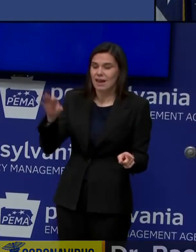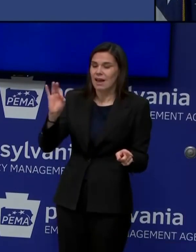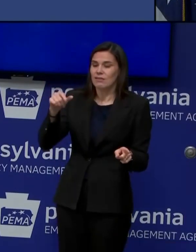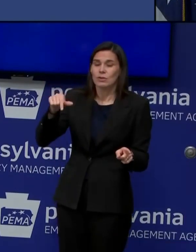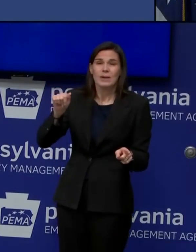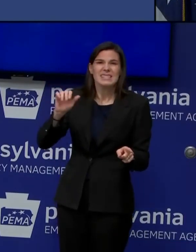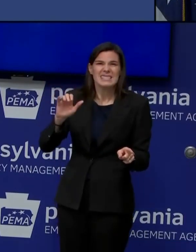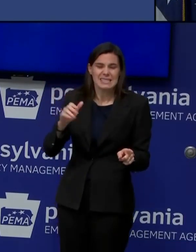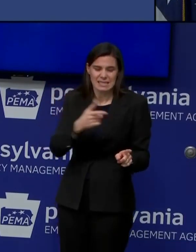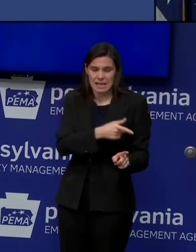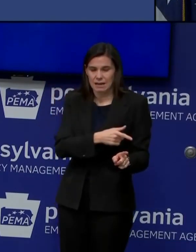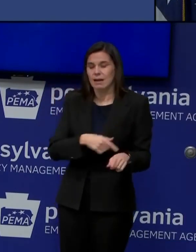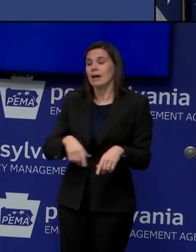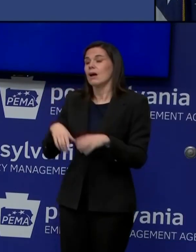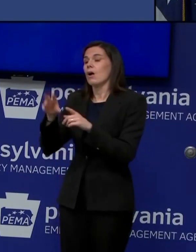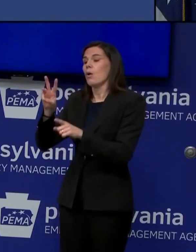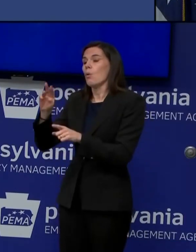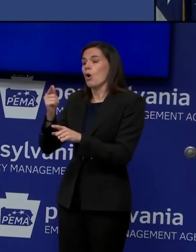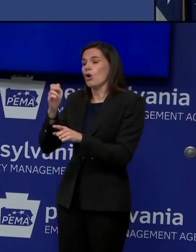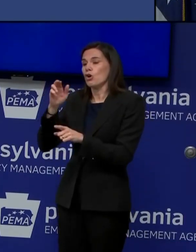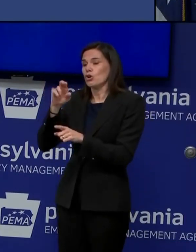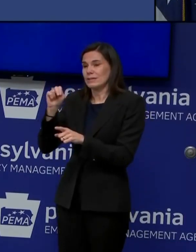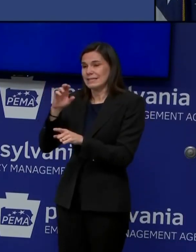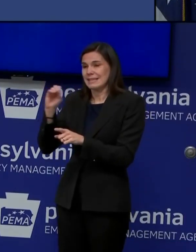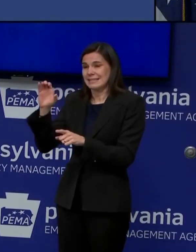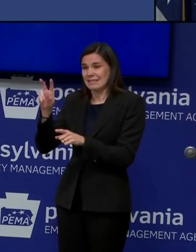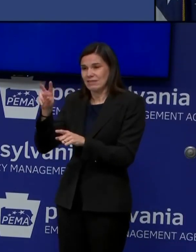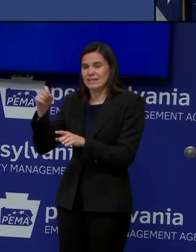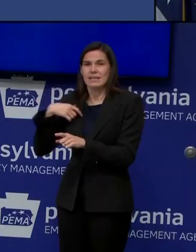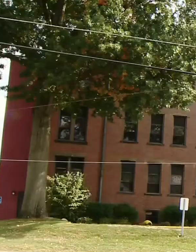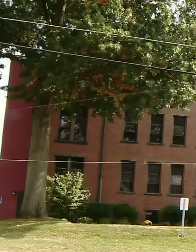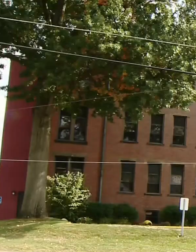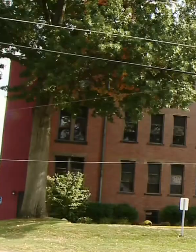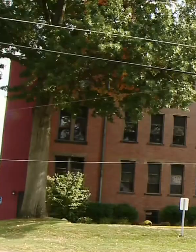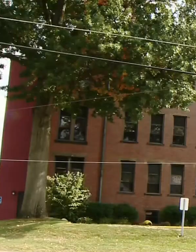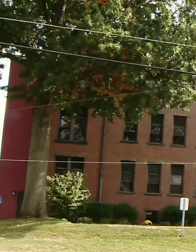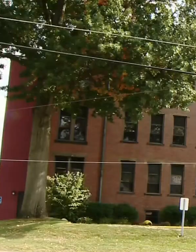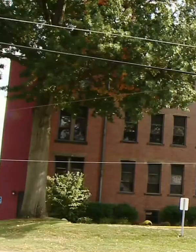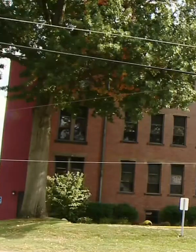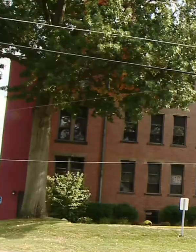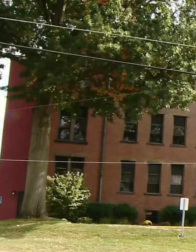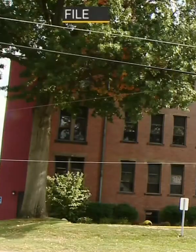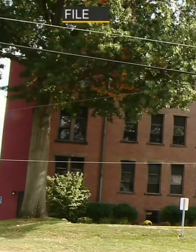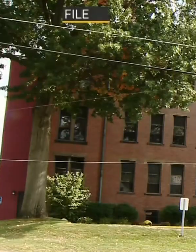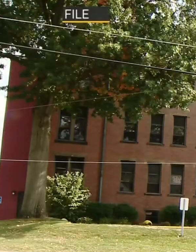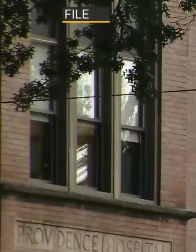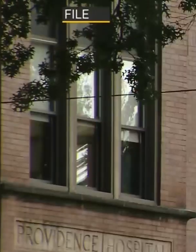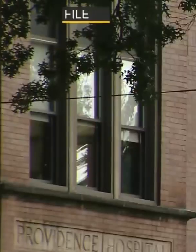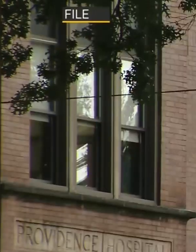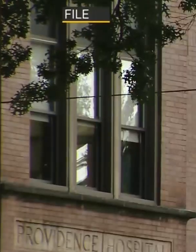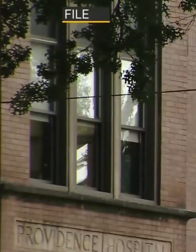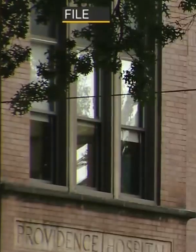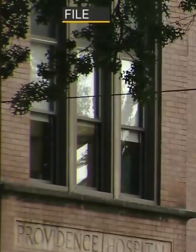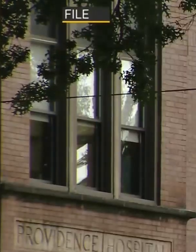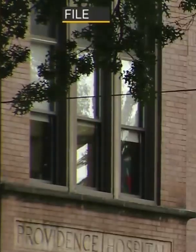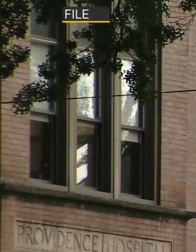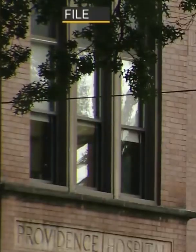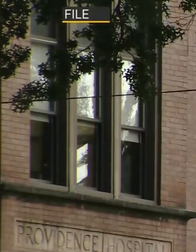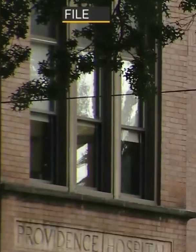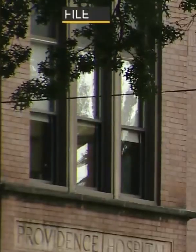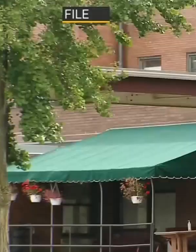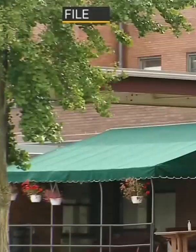cetera. And then Walgreens and CVS has up to 72 hours. Dr. Levine says the state is waiting on a large portion of